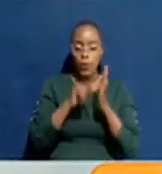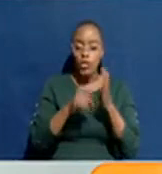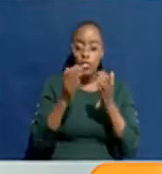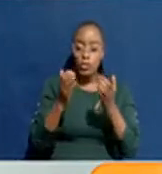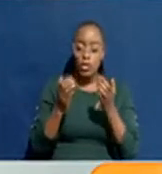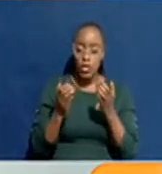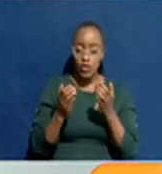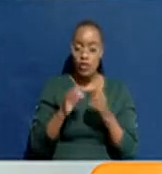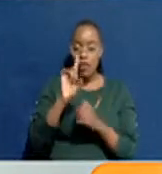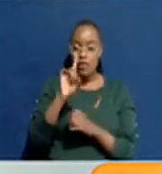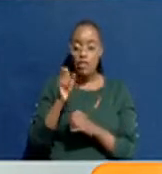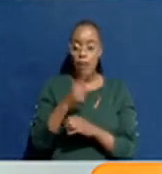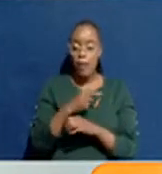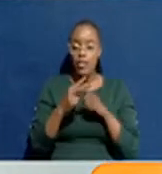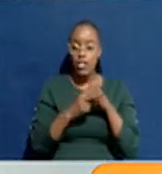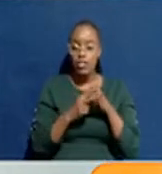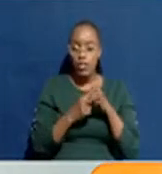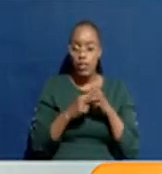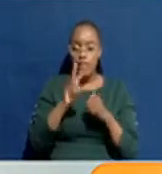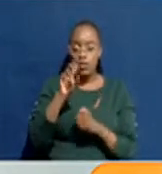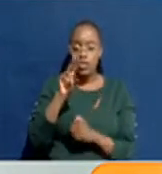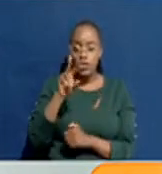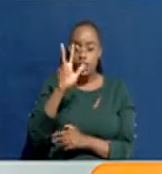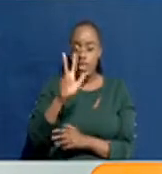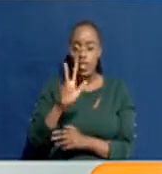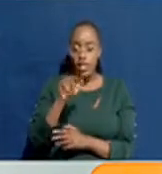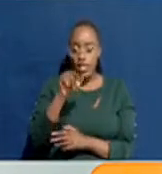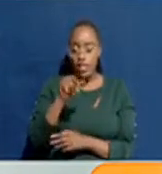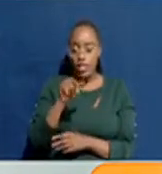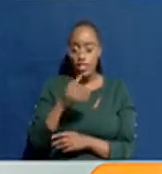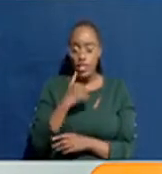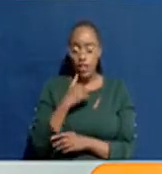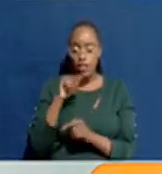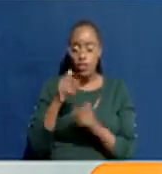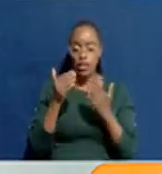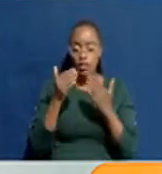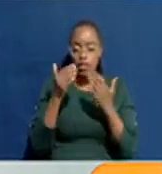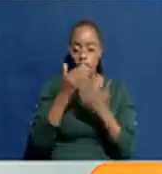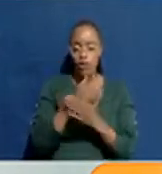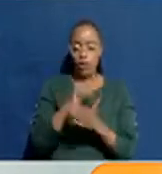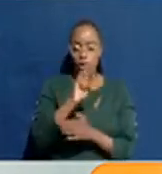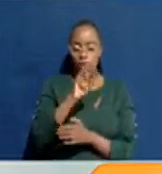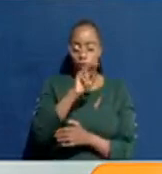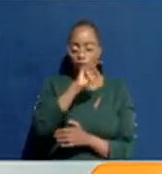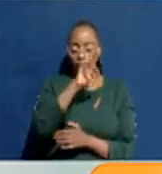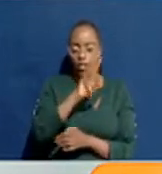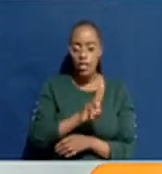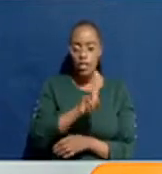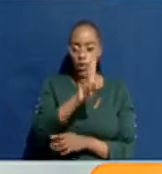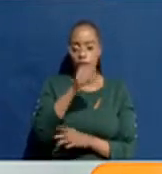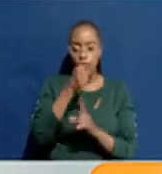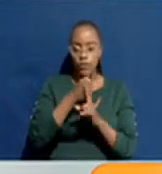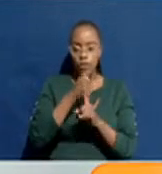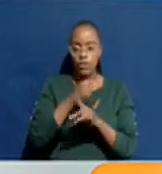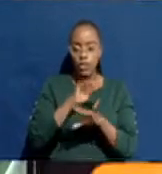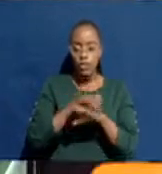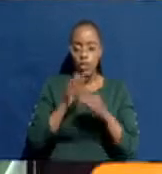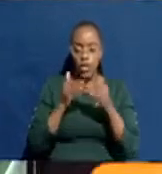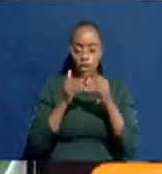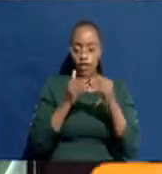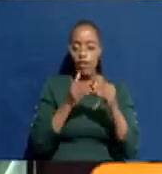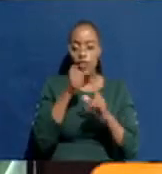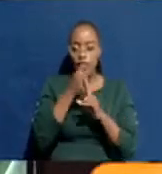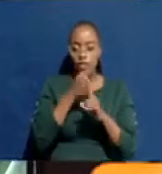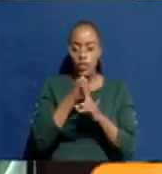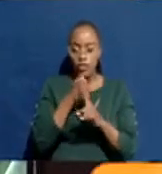come 1st of July 2023. This has been Tonight with Onjiru Gikonyo, an advocate of good governance, or